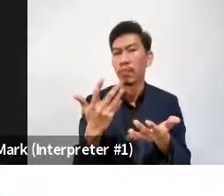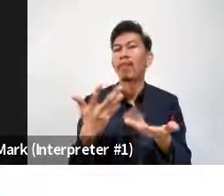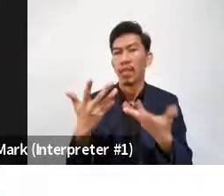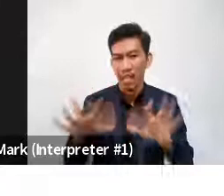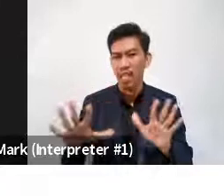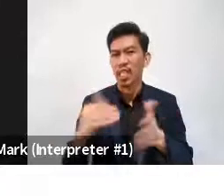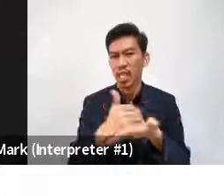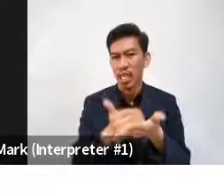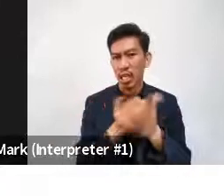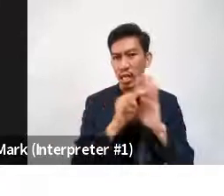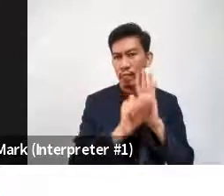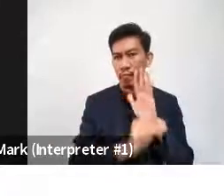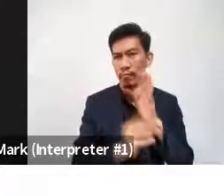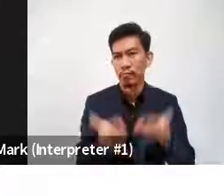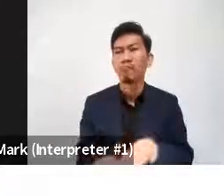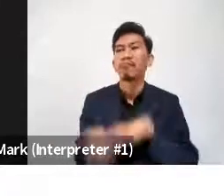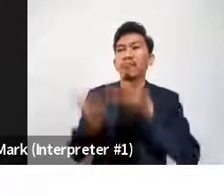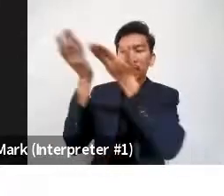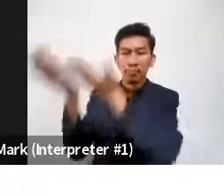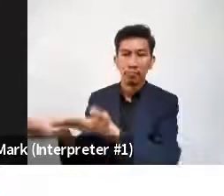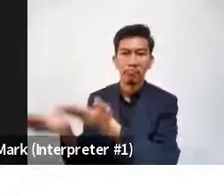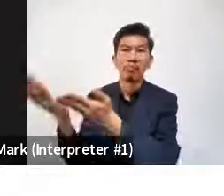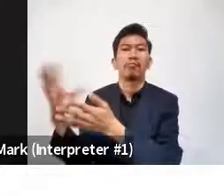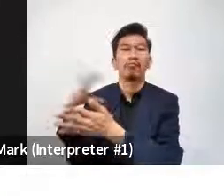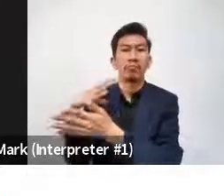finished, the budget proposal from the